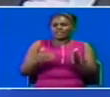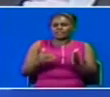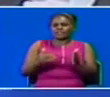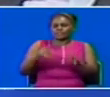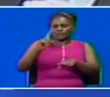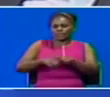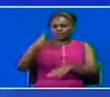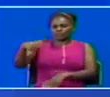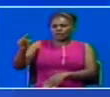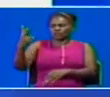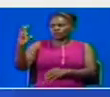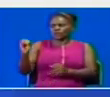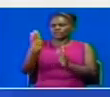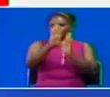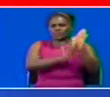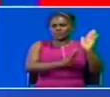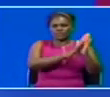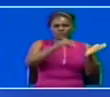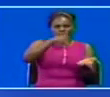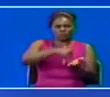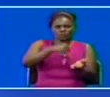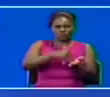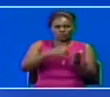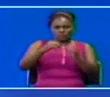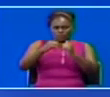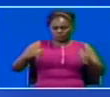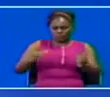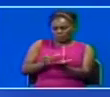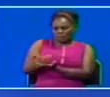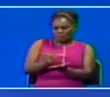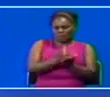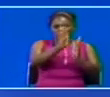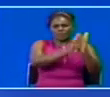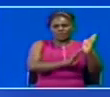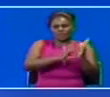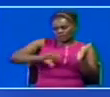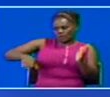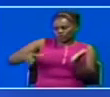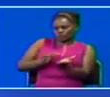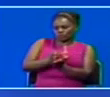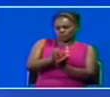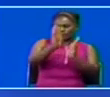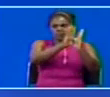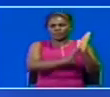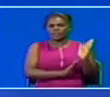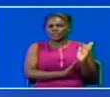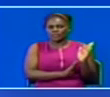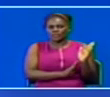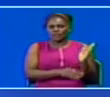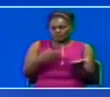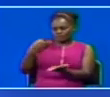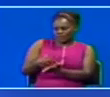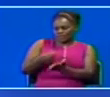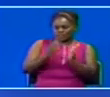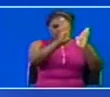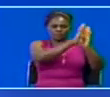20 crucial bills. Among these are the Division of Revenue Bill, the County Allocation of Revenue Bill, the